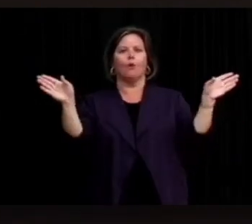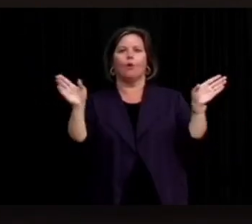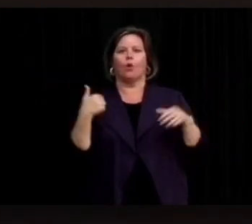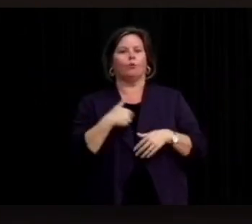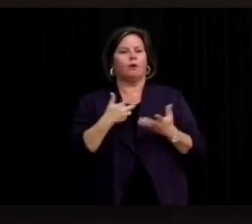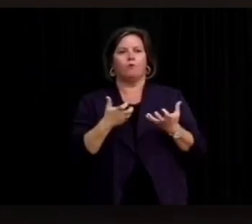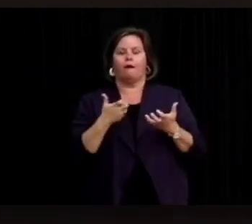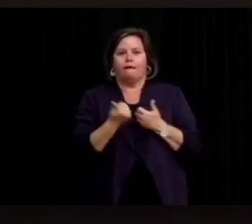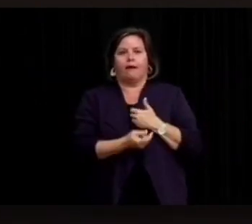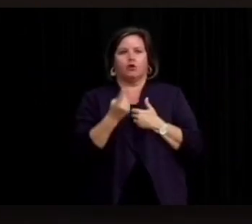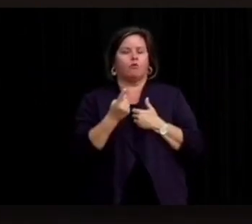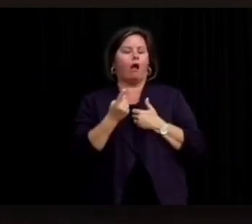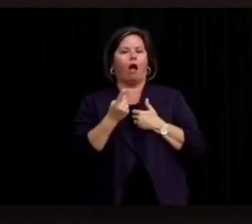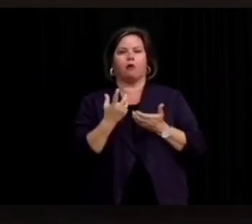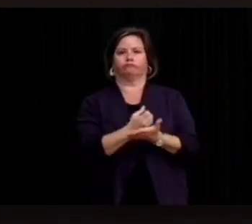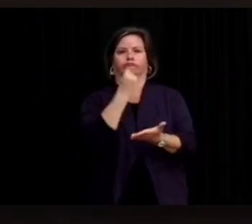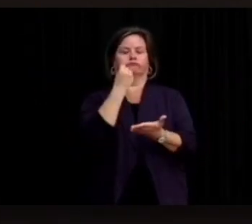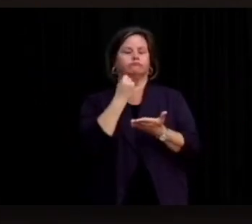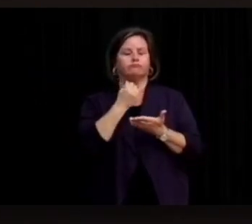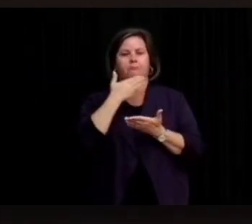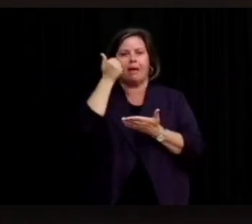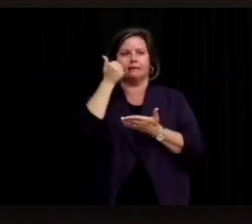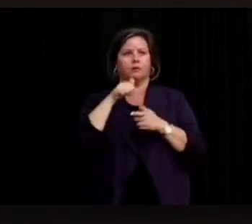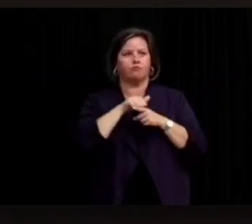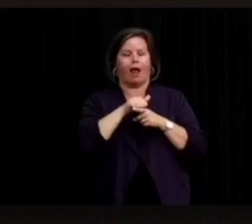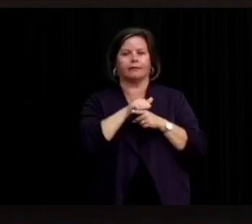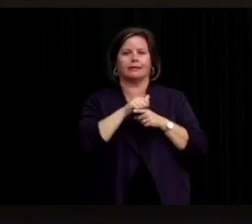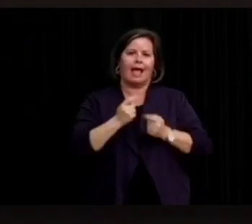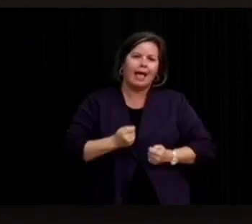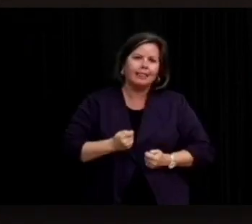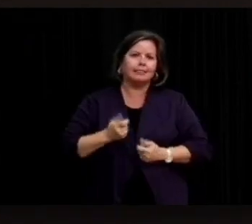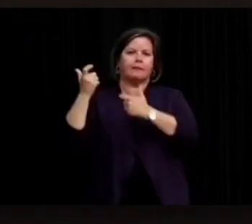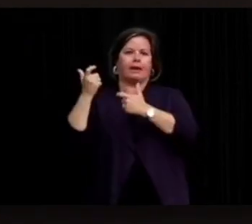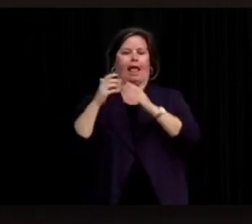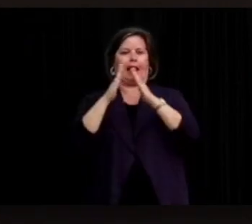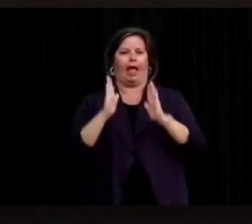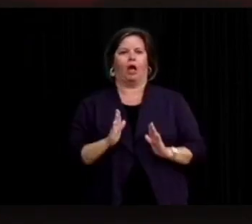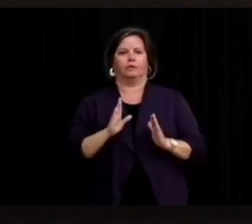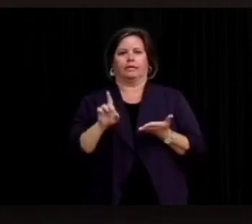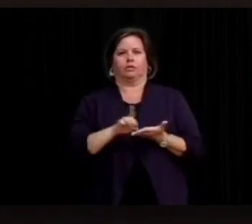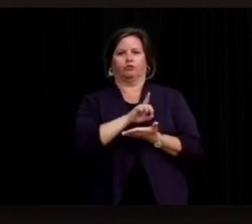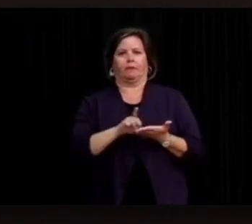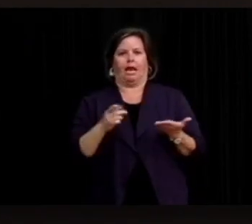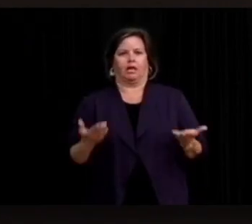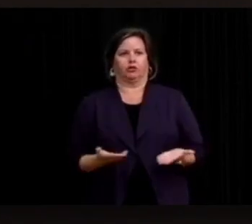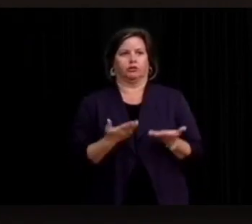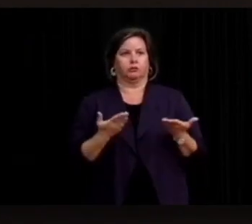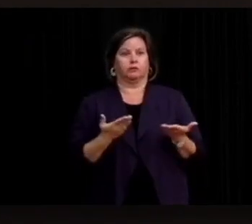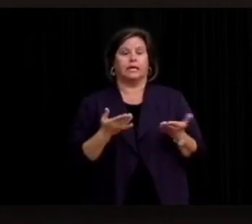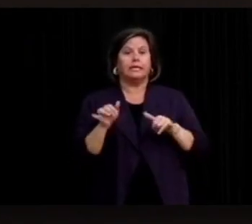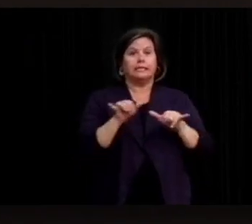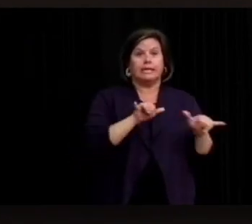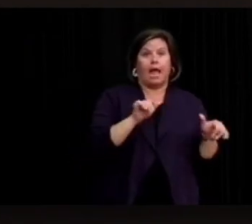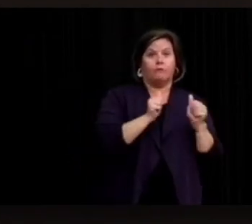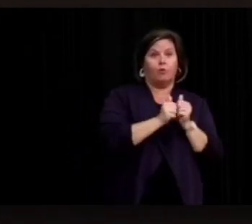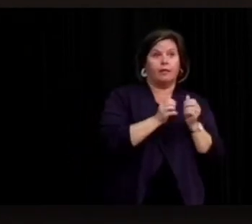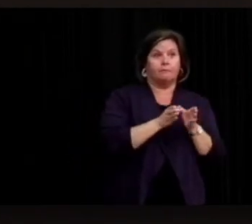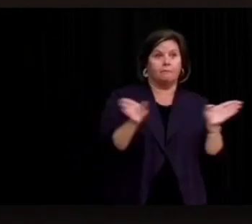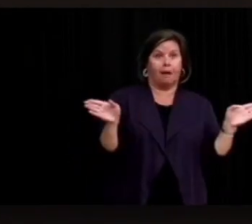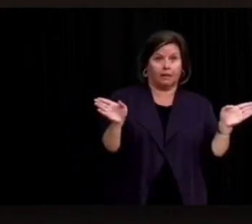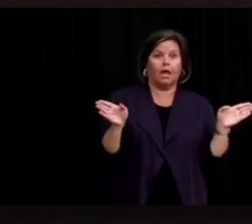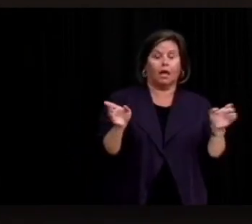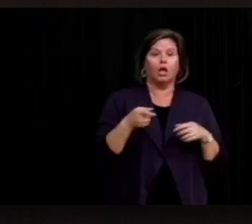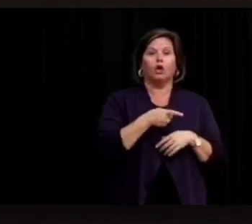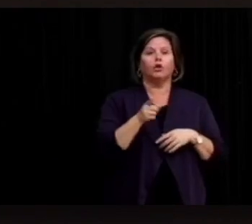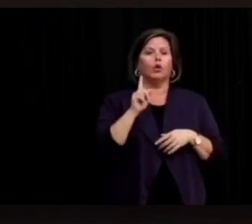in the private sector and embraces the best practices to eliminate housing discrimination. Same thing on the public side. You heard Lisa